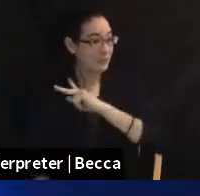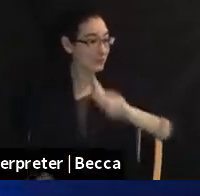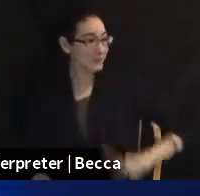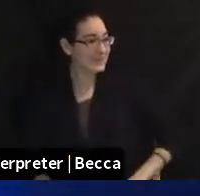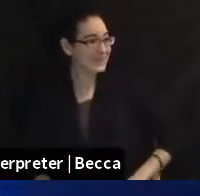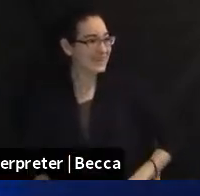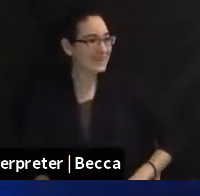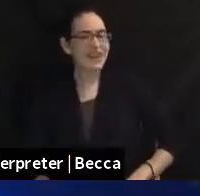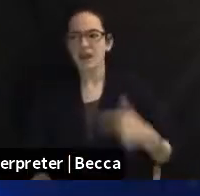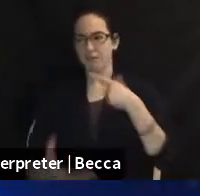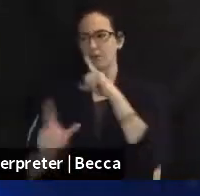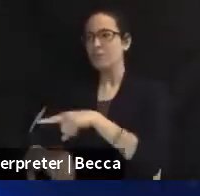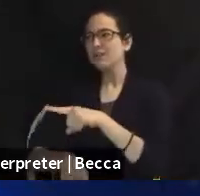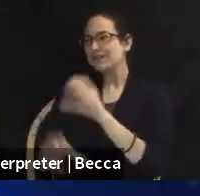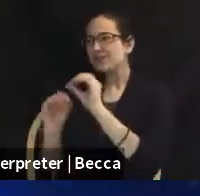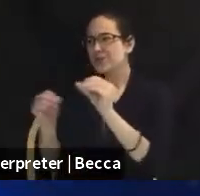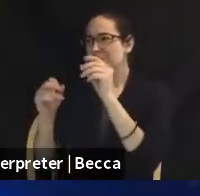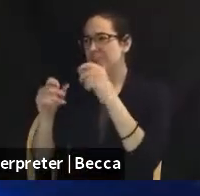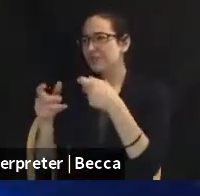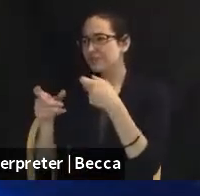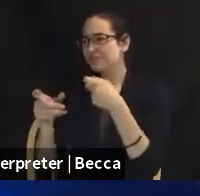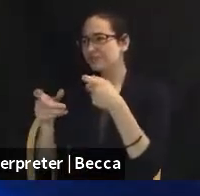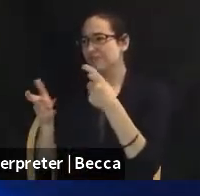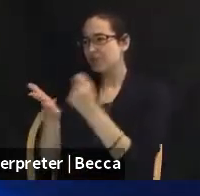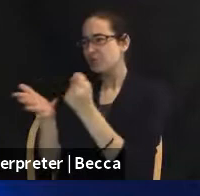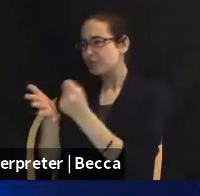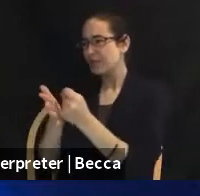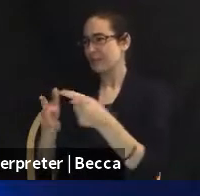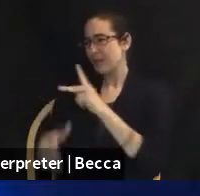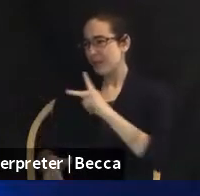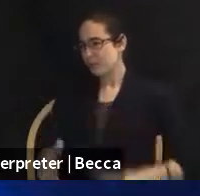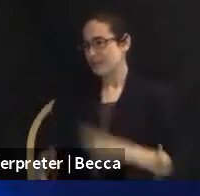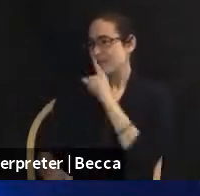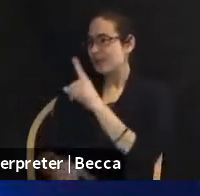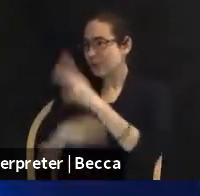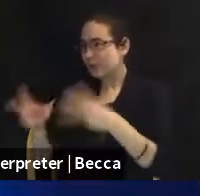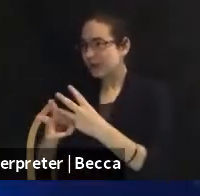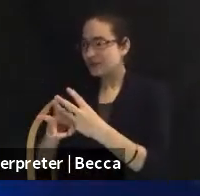a princess in the real world. My wife's like, yeah, but they're here with you right now.